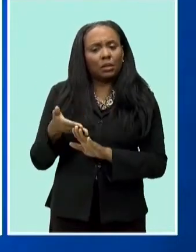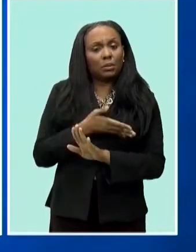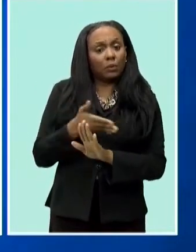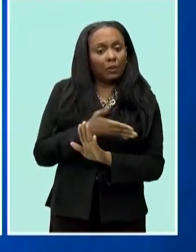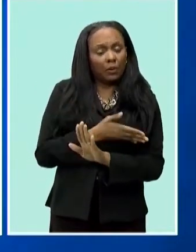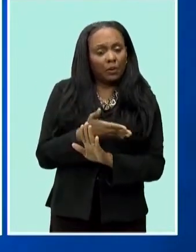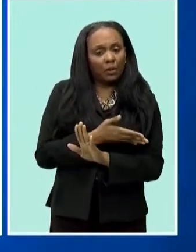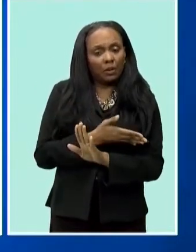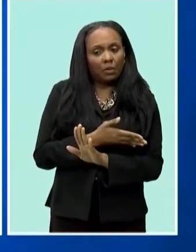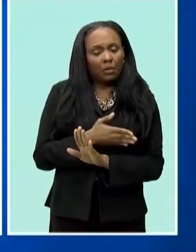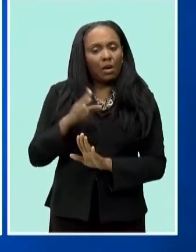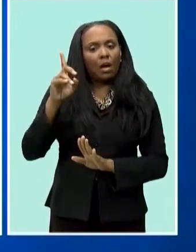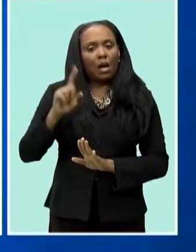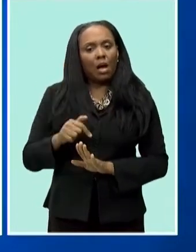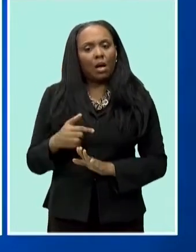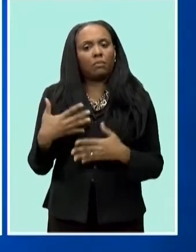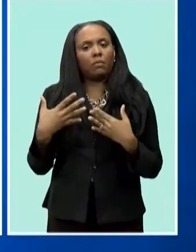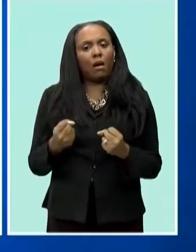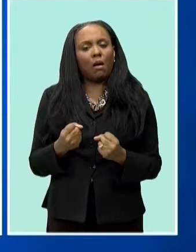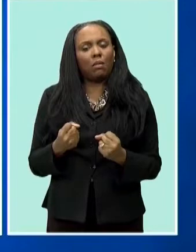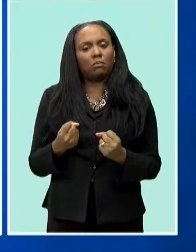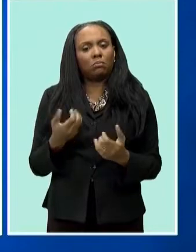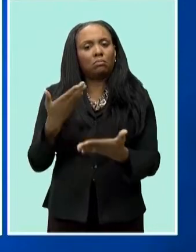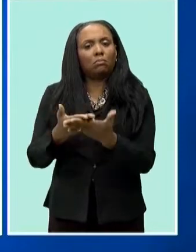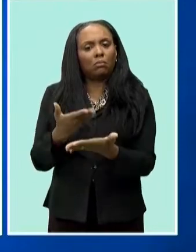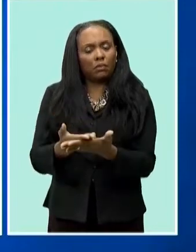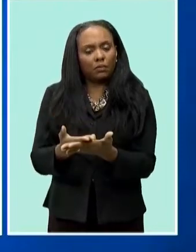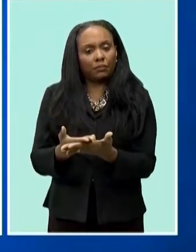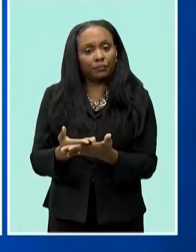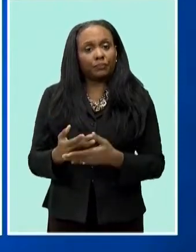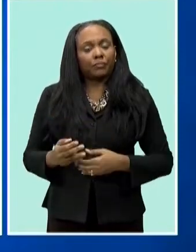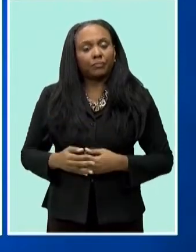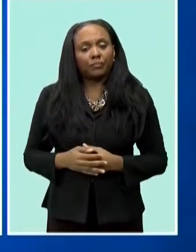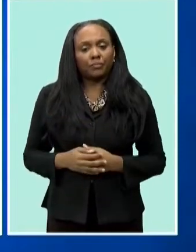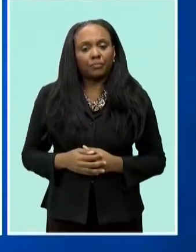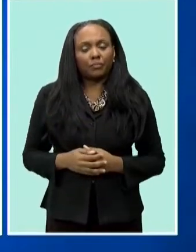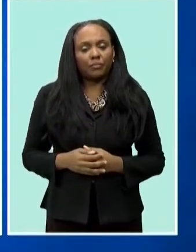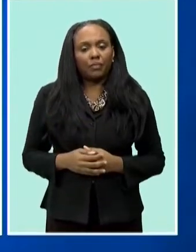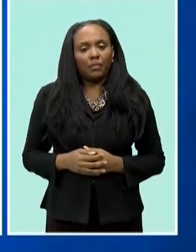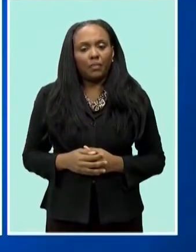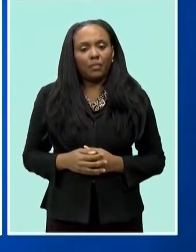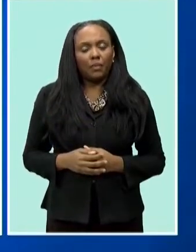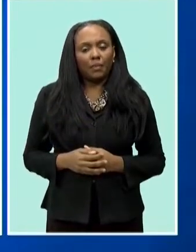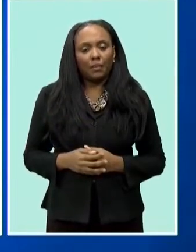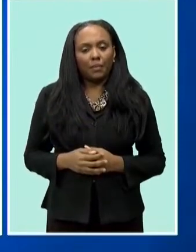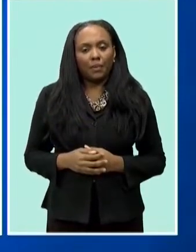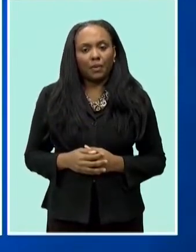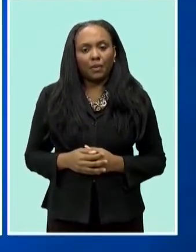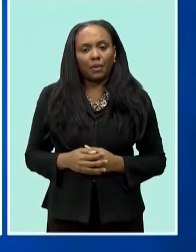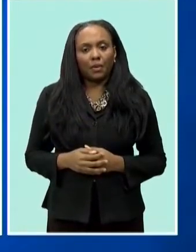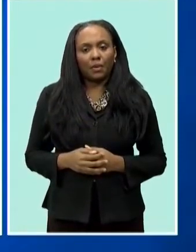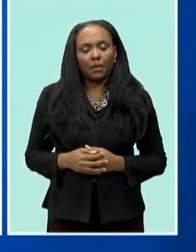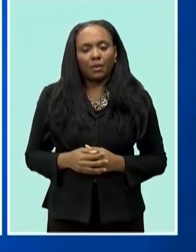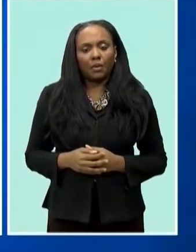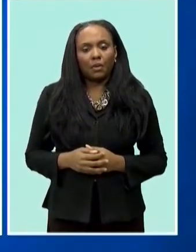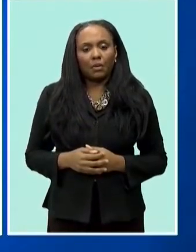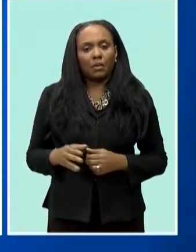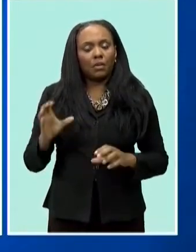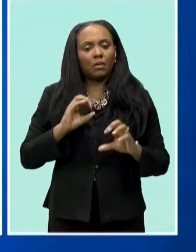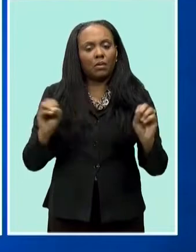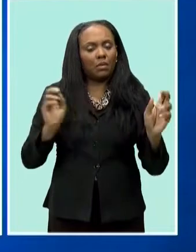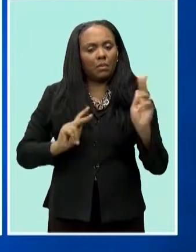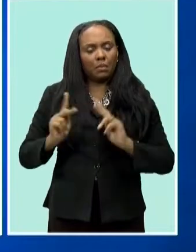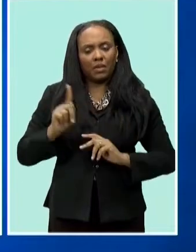courts, and principles of Barbados must be. If you want to, nobody in any ministry should be able to say there's an